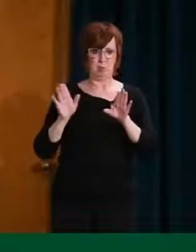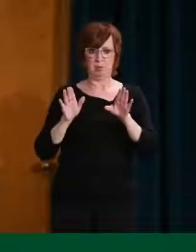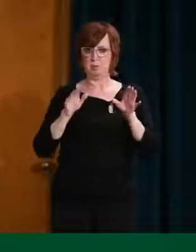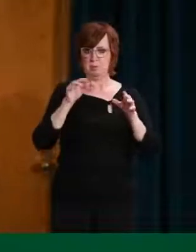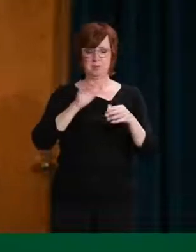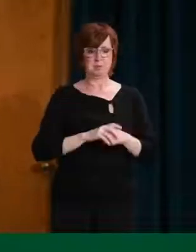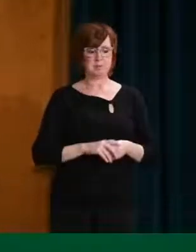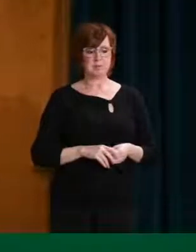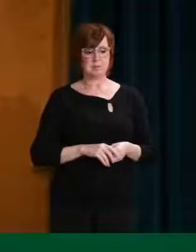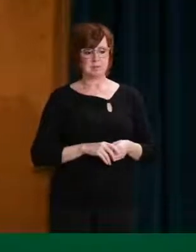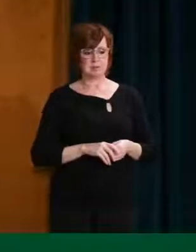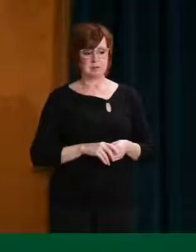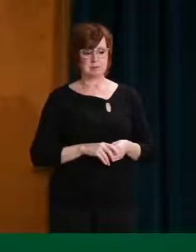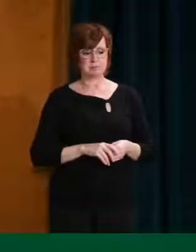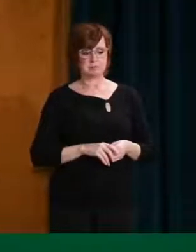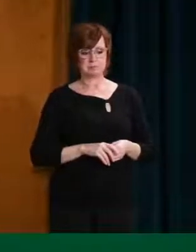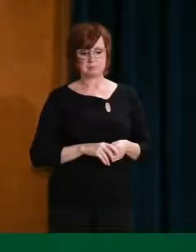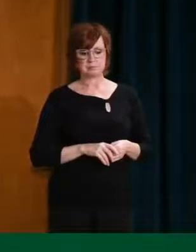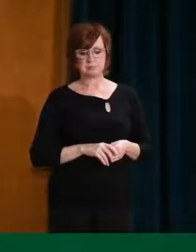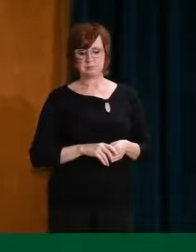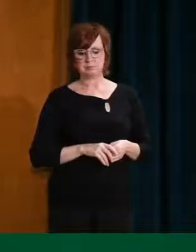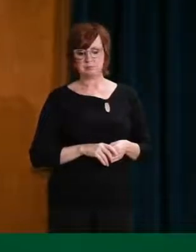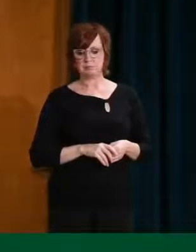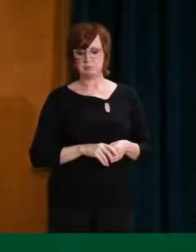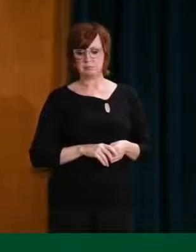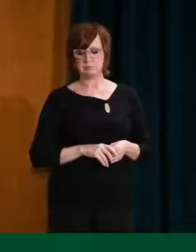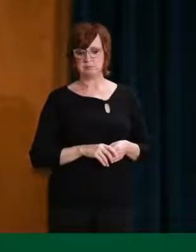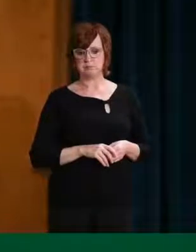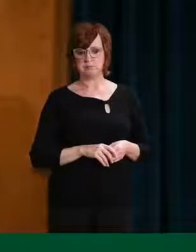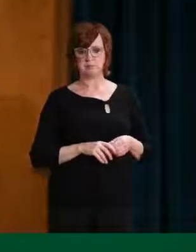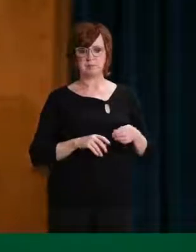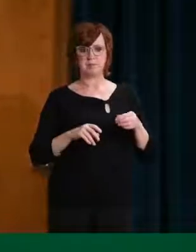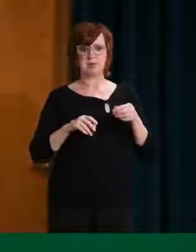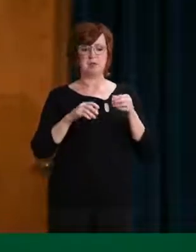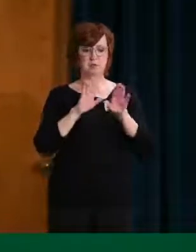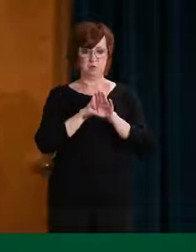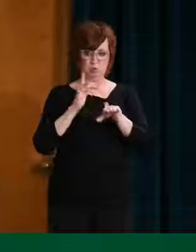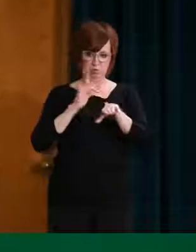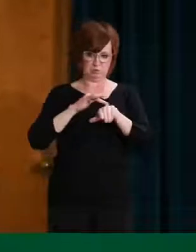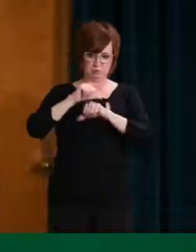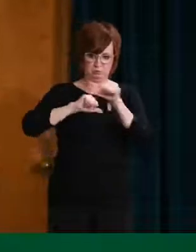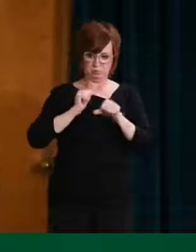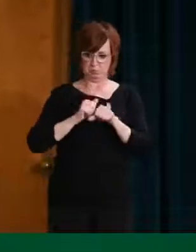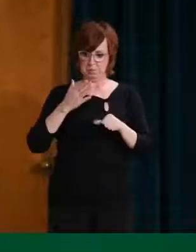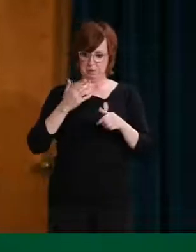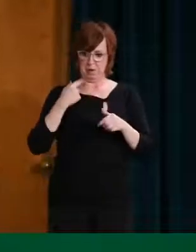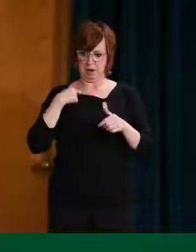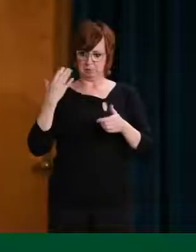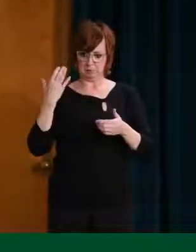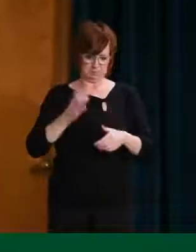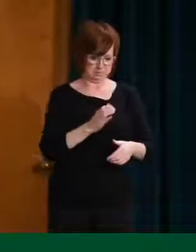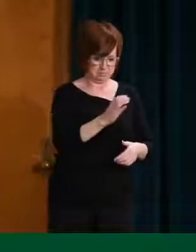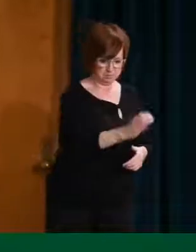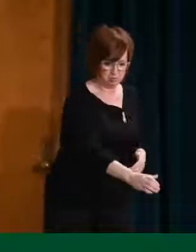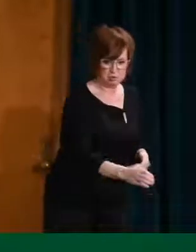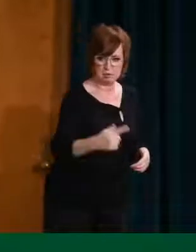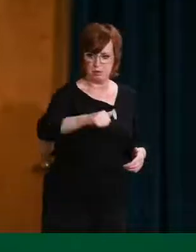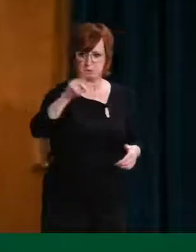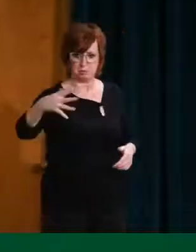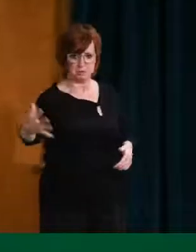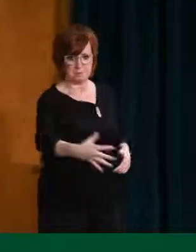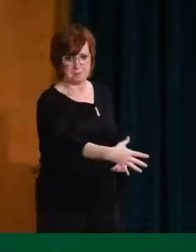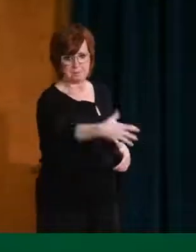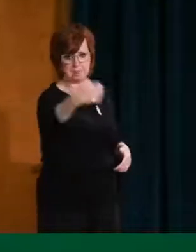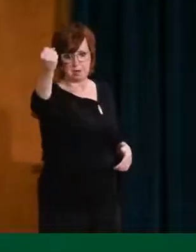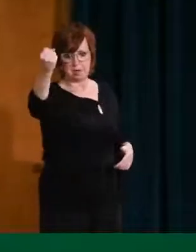whether it's a game, that seems to be a risk that we've seen transmission happening in those settings. So you maintain your physical